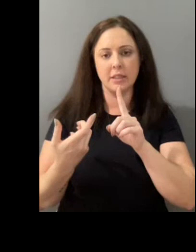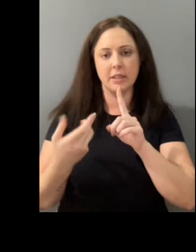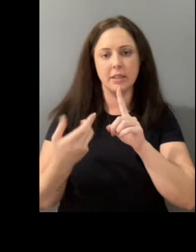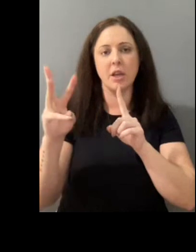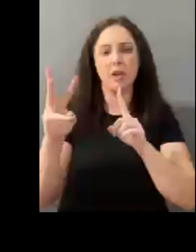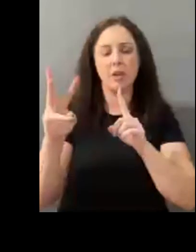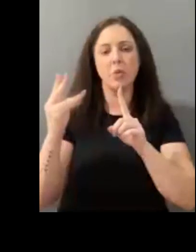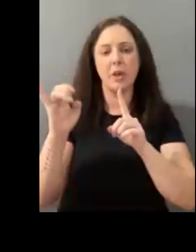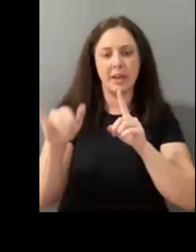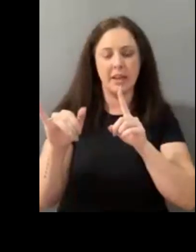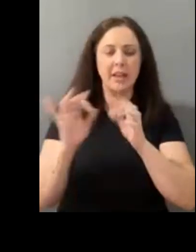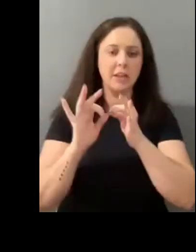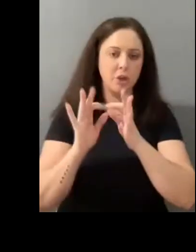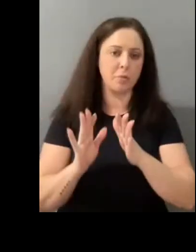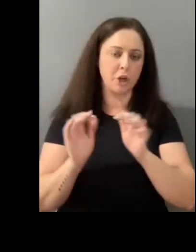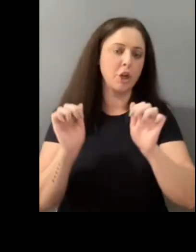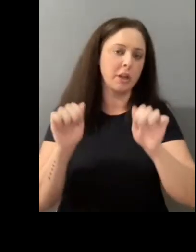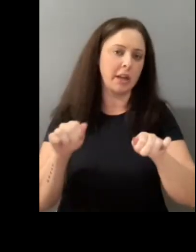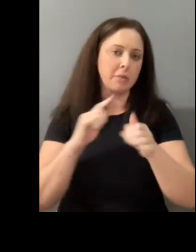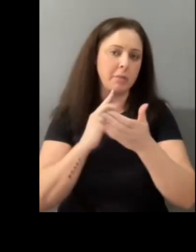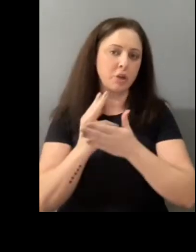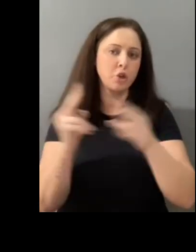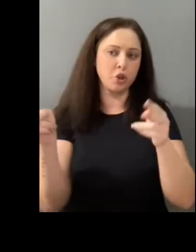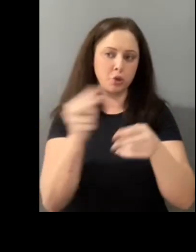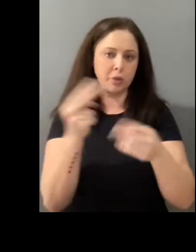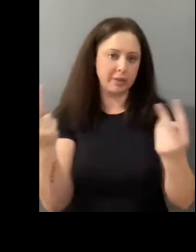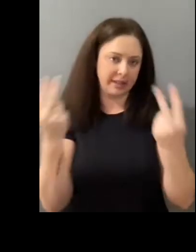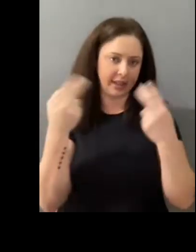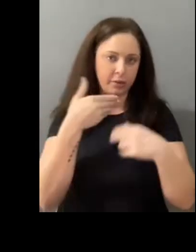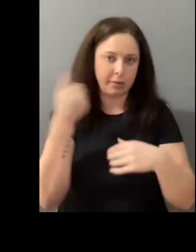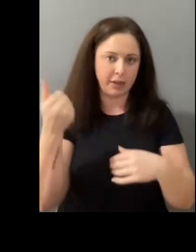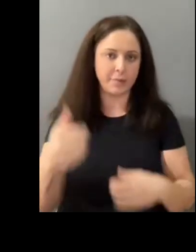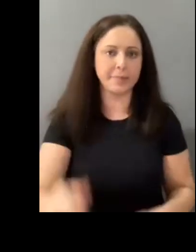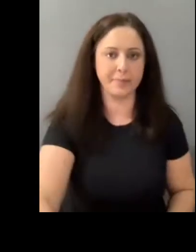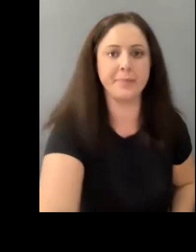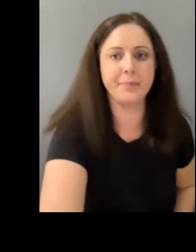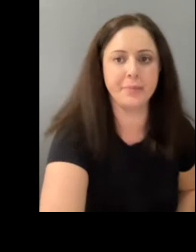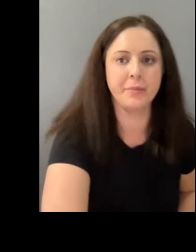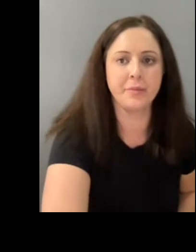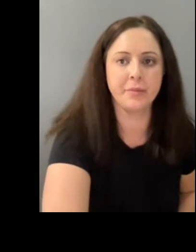Whitney in hopes that folks can see her signing better.